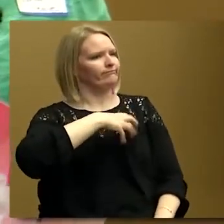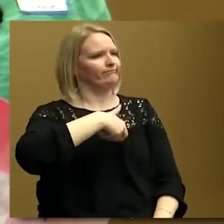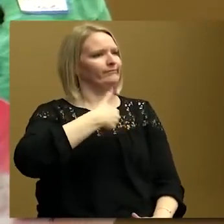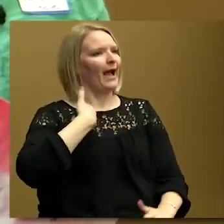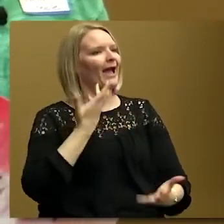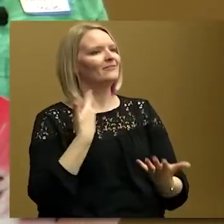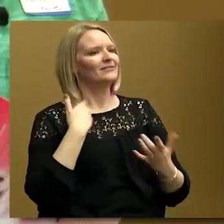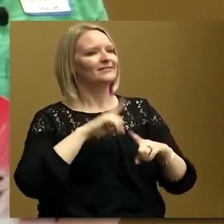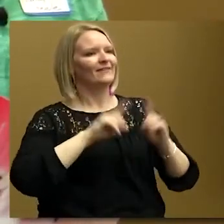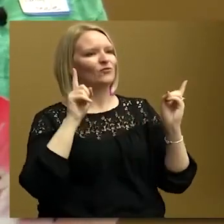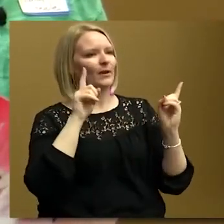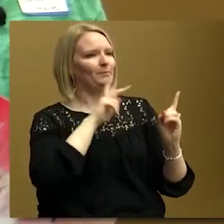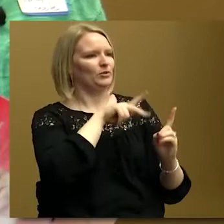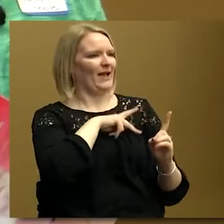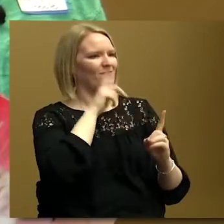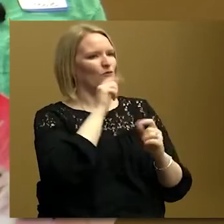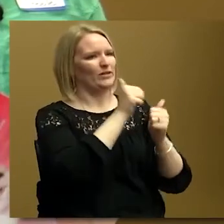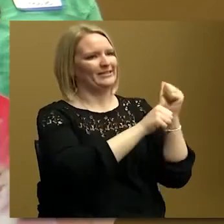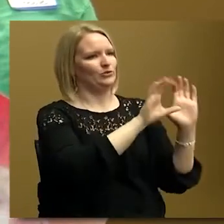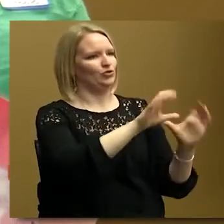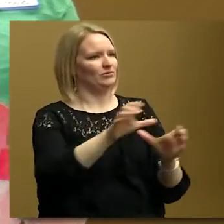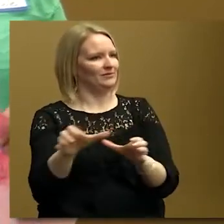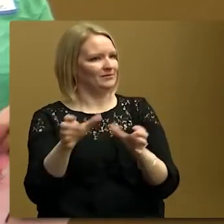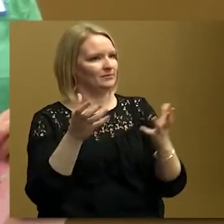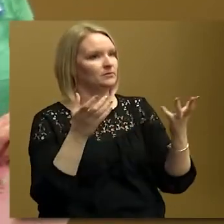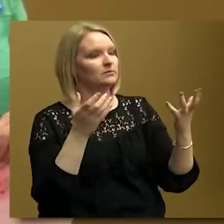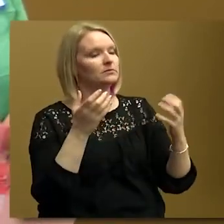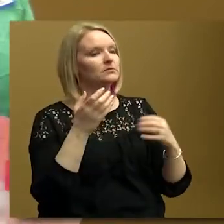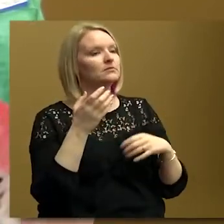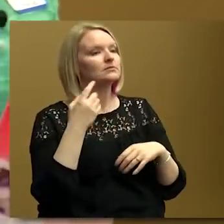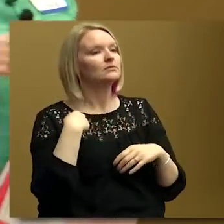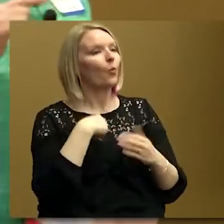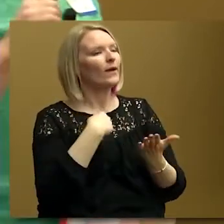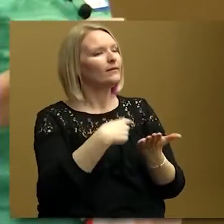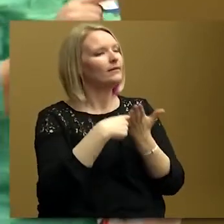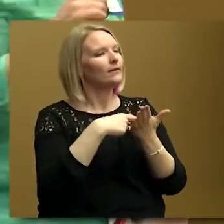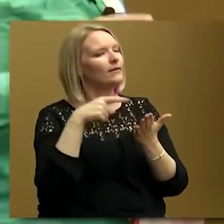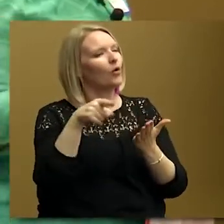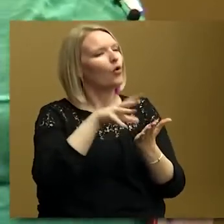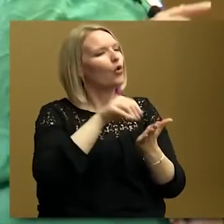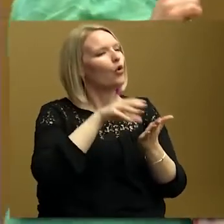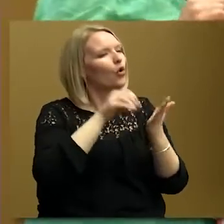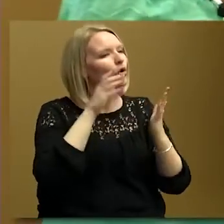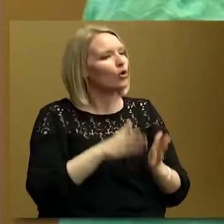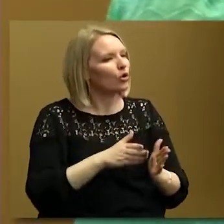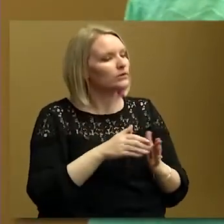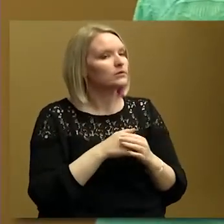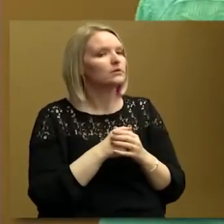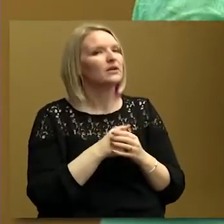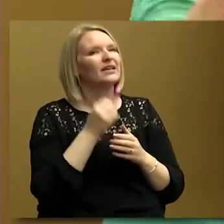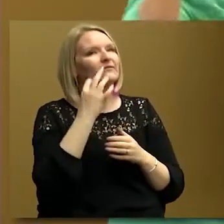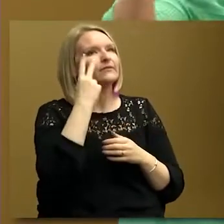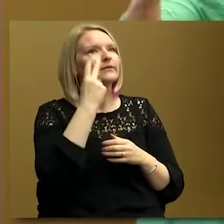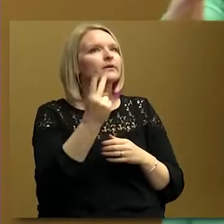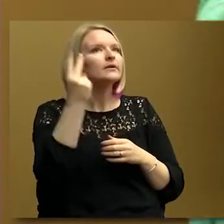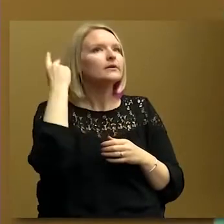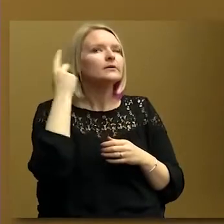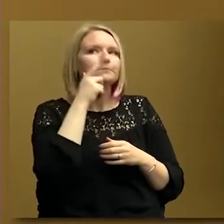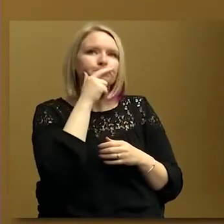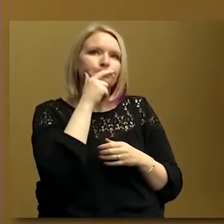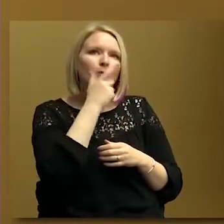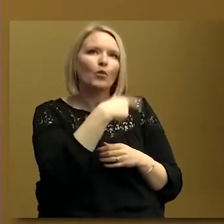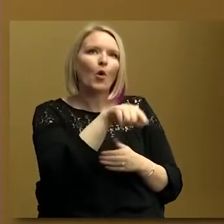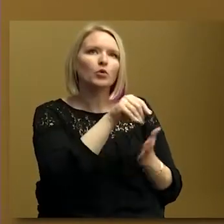different places. And you know, if we talk about these learners once again, if we think back about where they